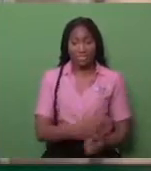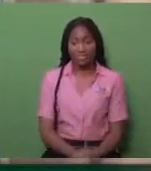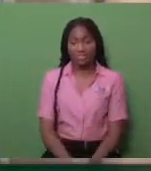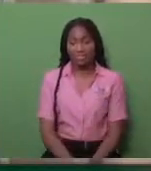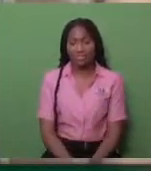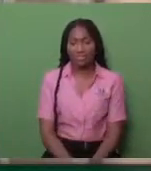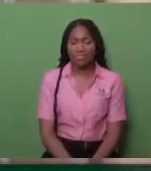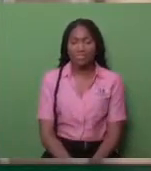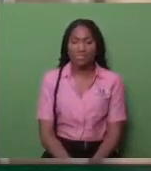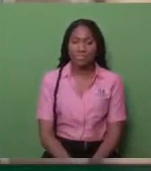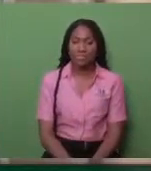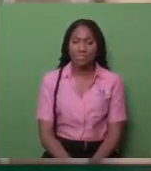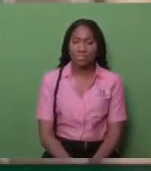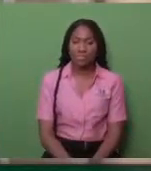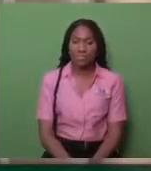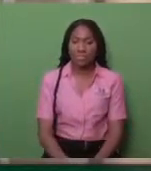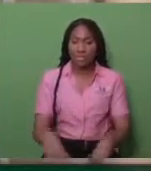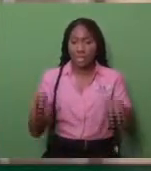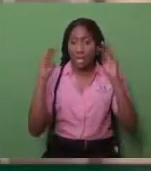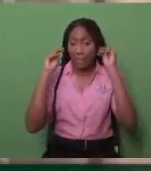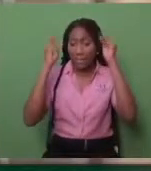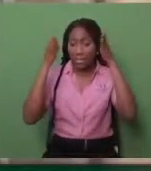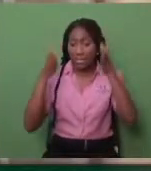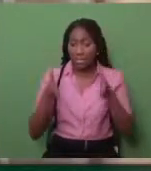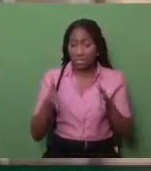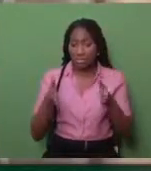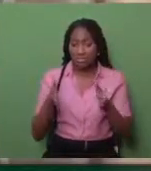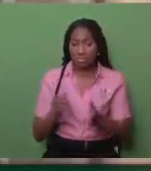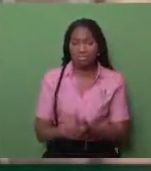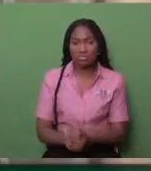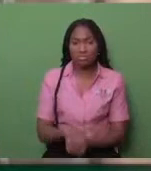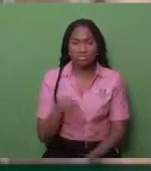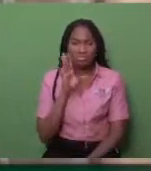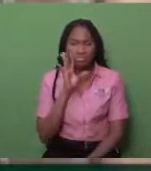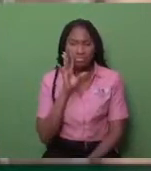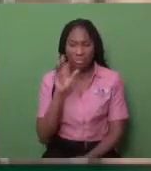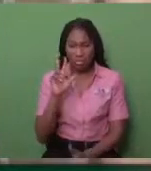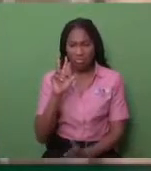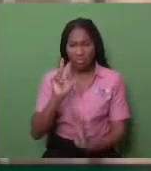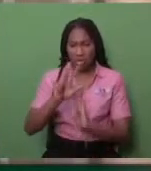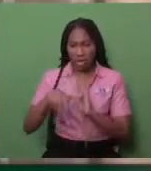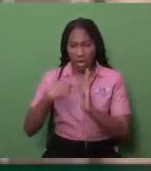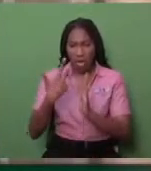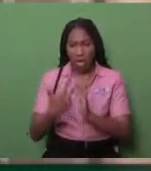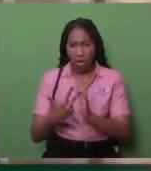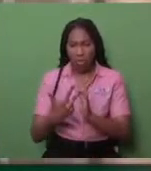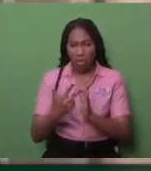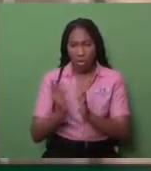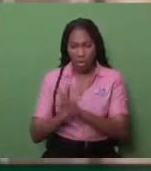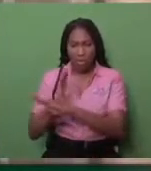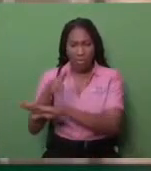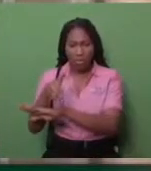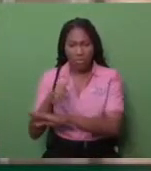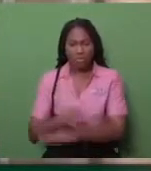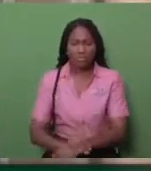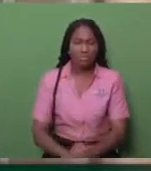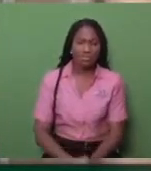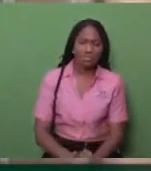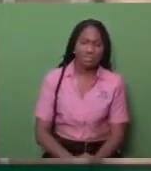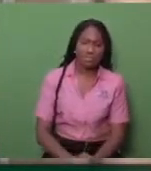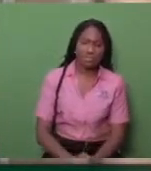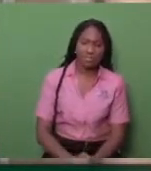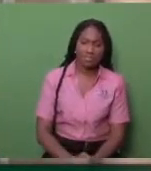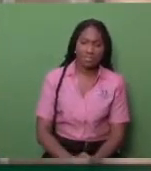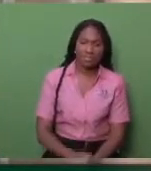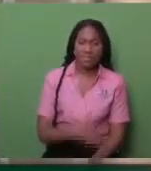The minister spoke for 3 hours, you told me, and 30-something minutes. And during that